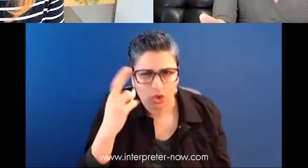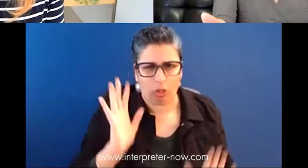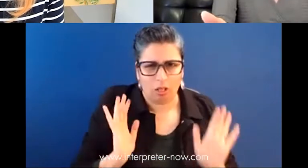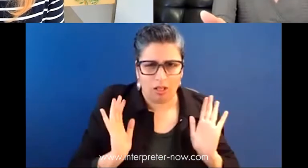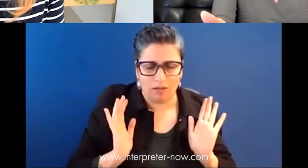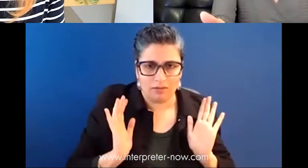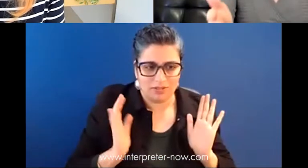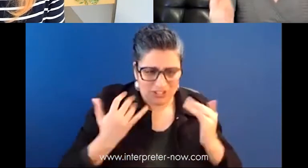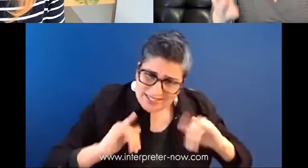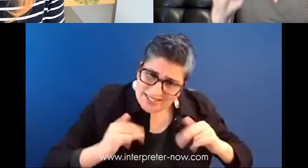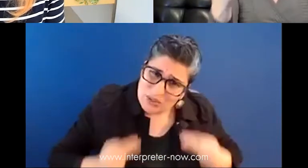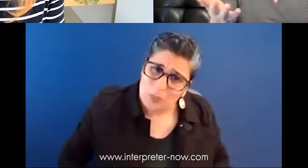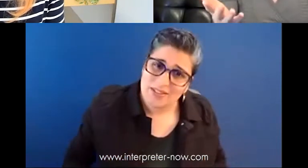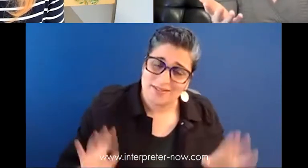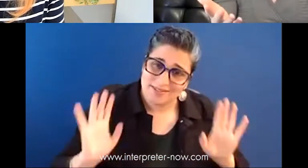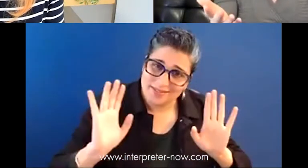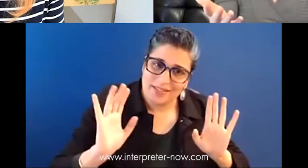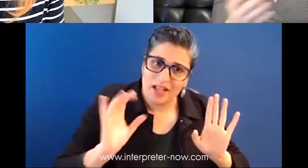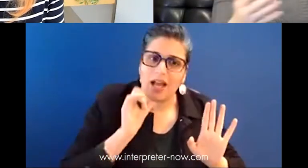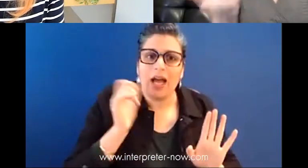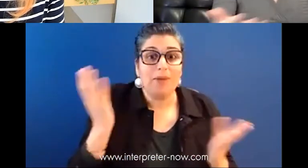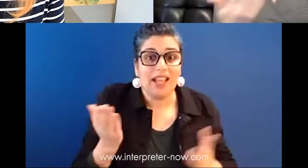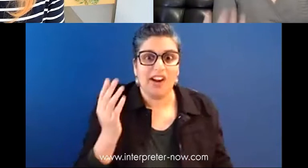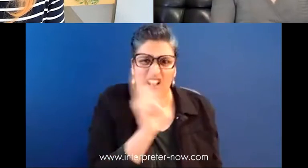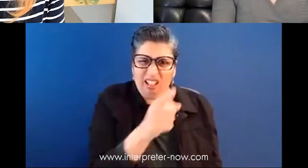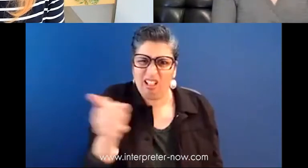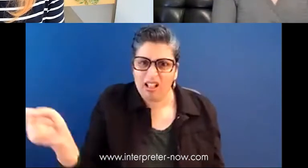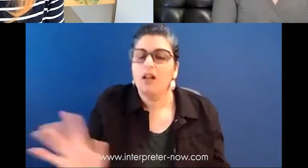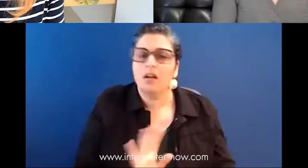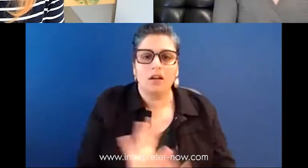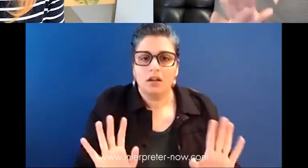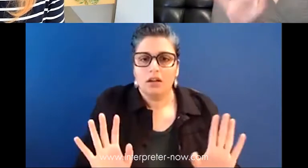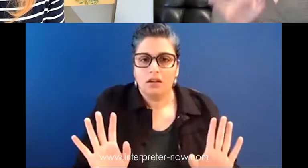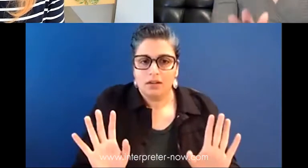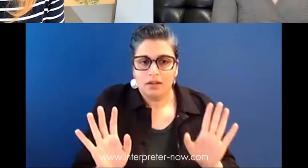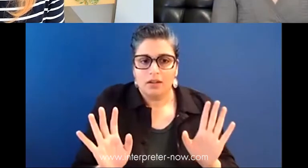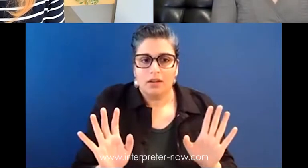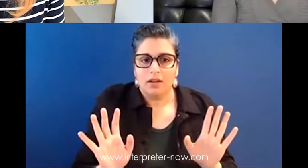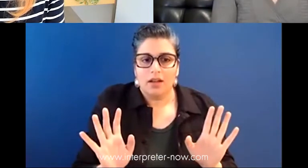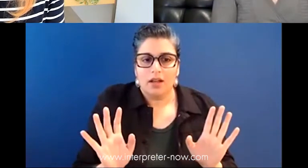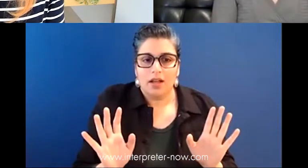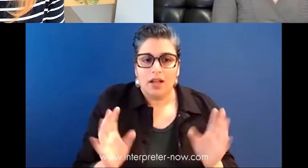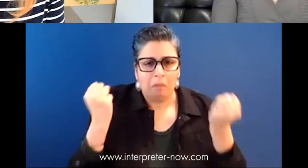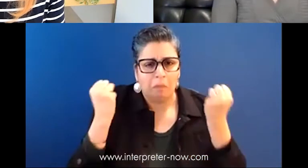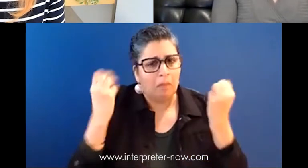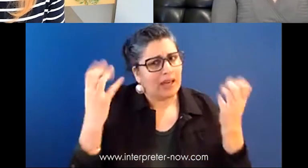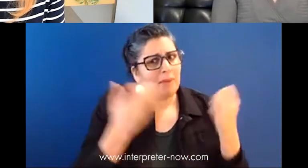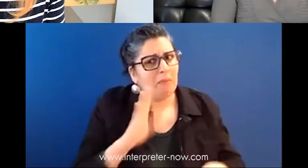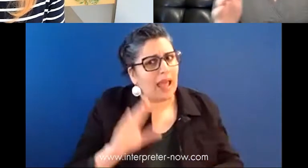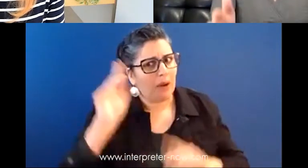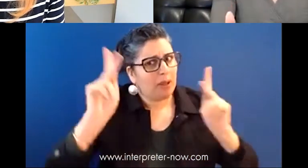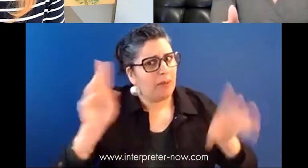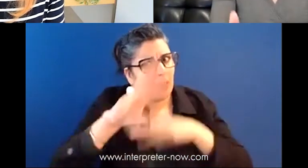human. Again, I'm not here to finger point. My story is not one of villains. There are plenty of villains in this world.